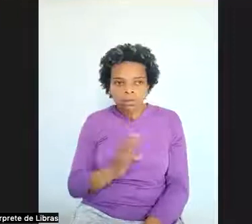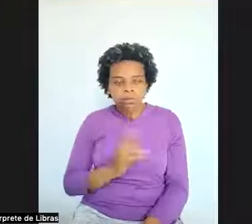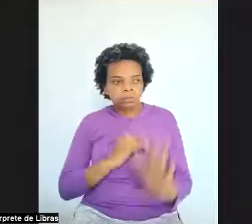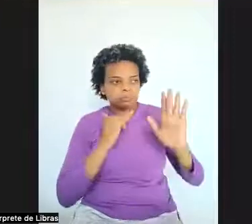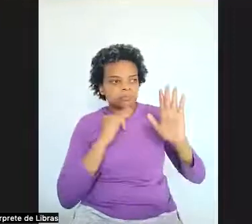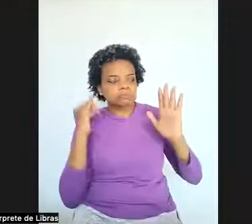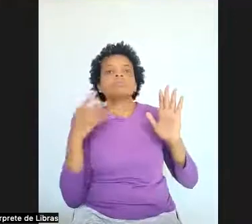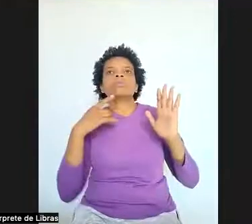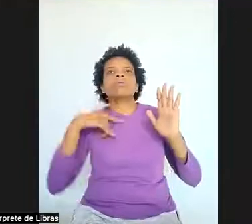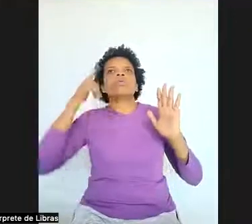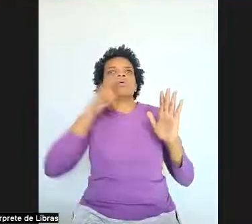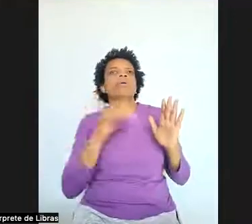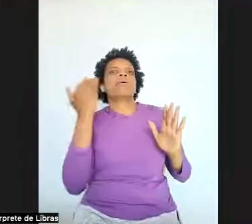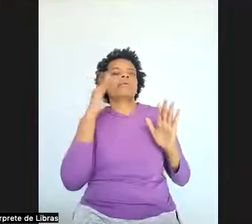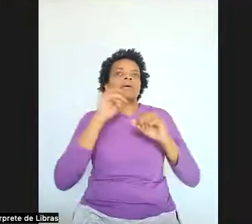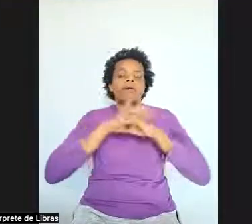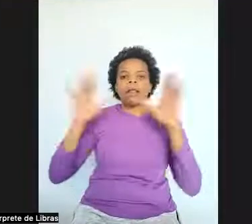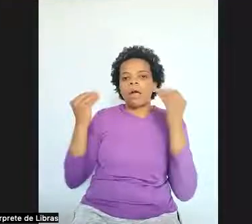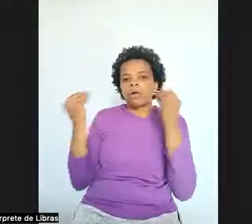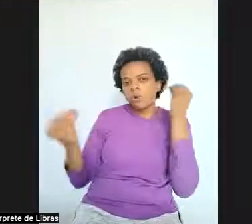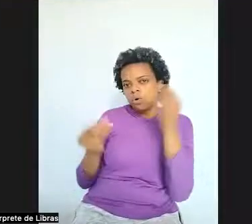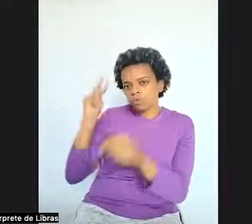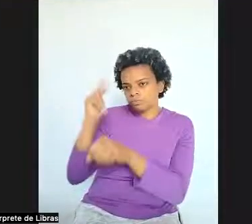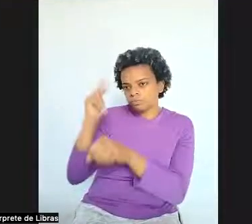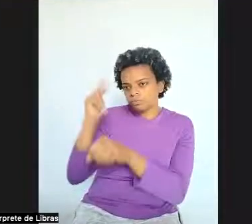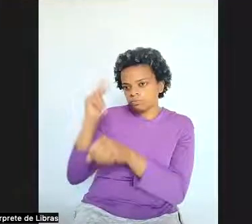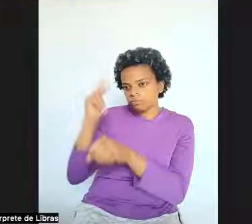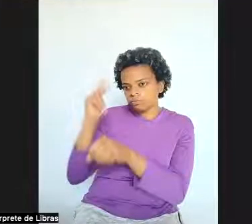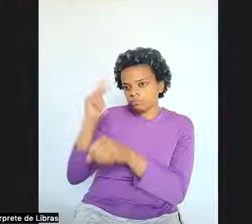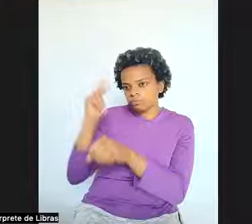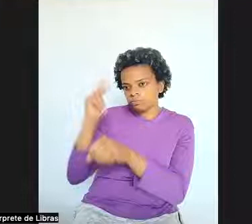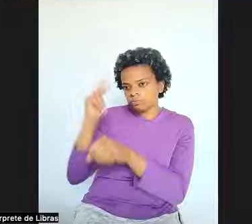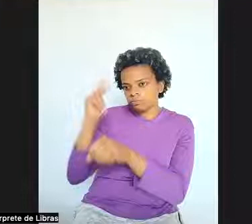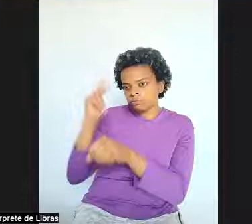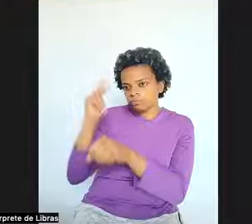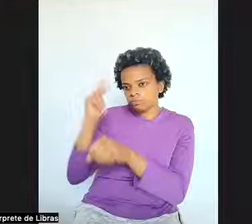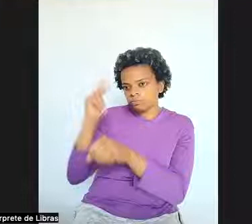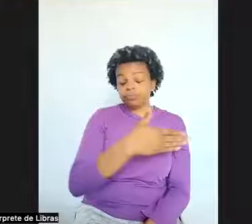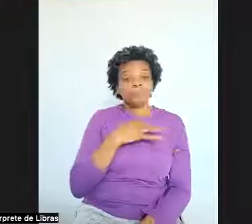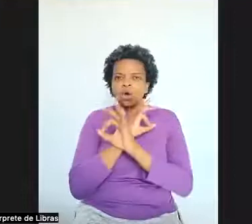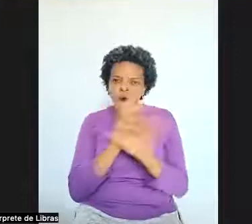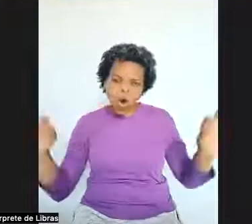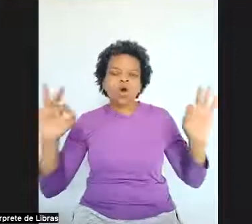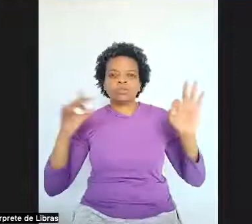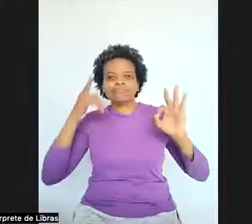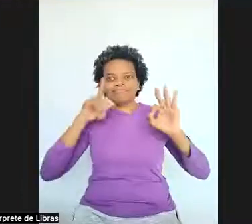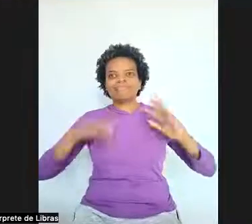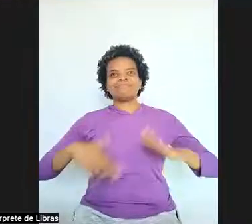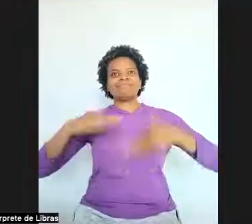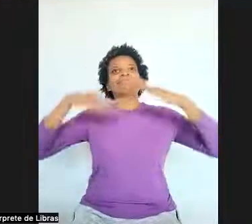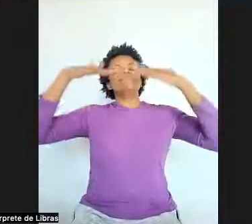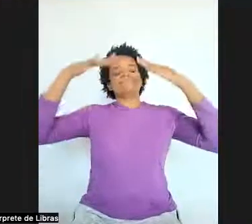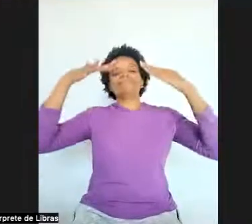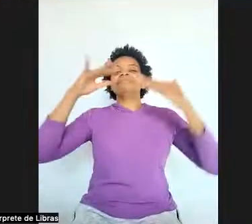Brazil, clarified the condition of clarified the conservation condition of the